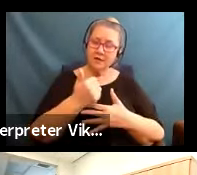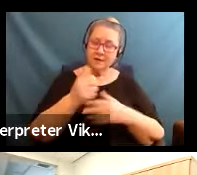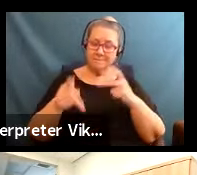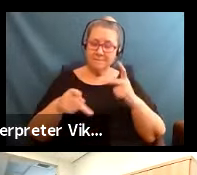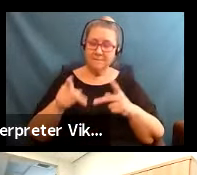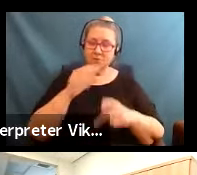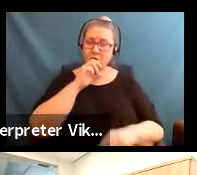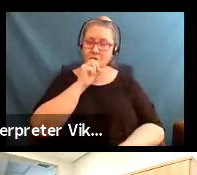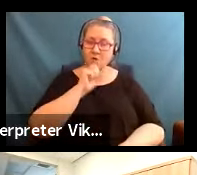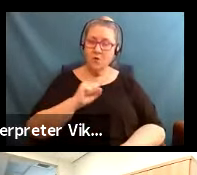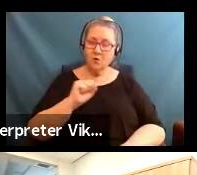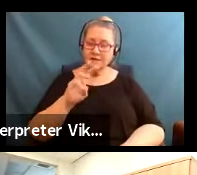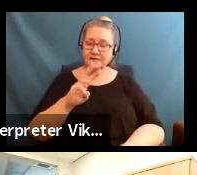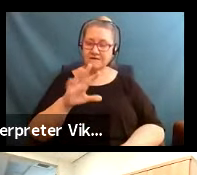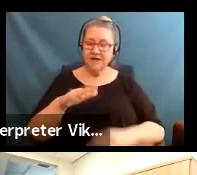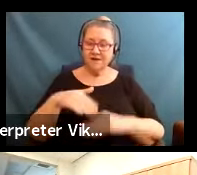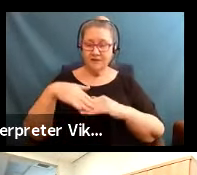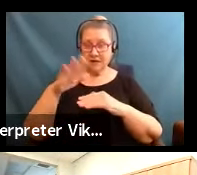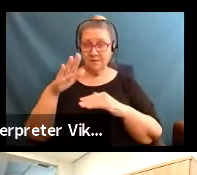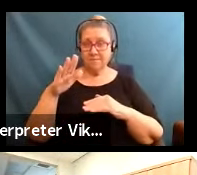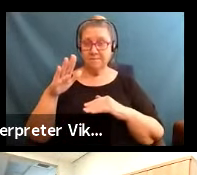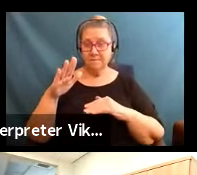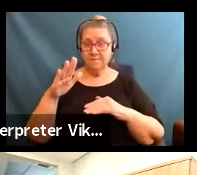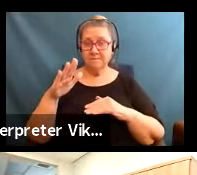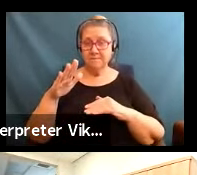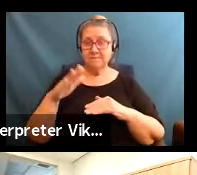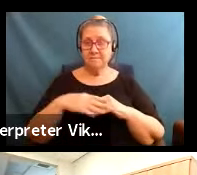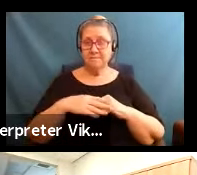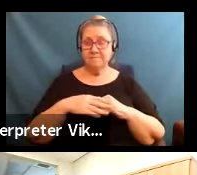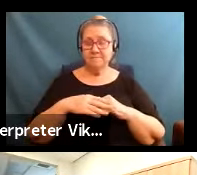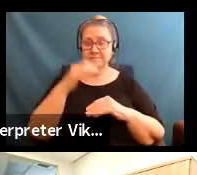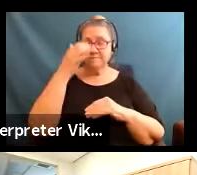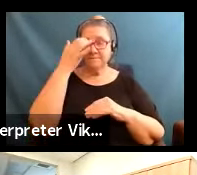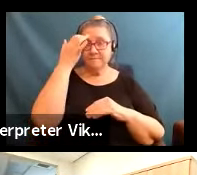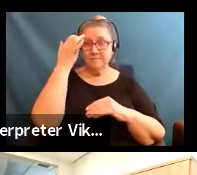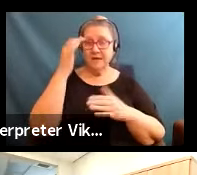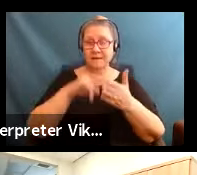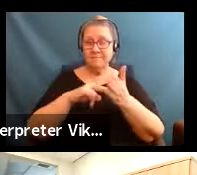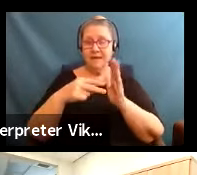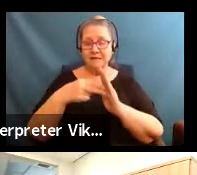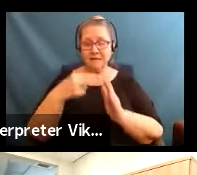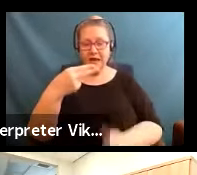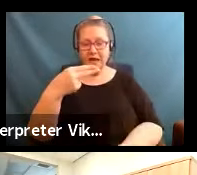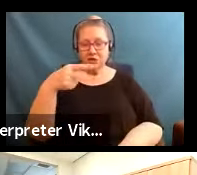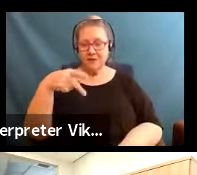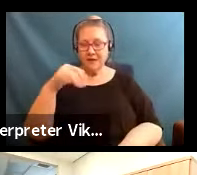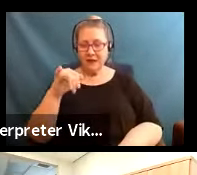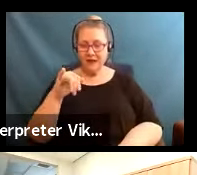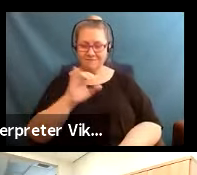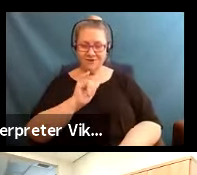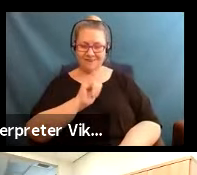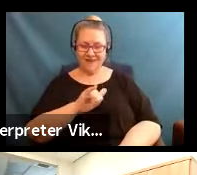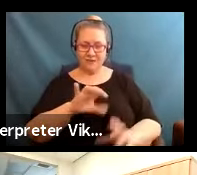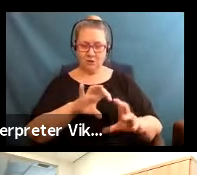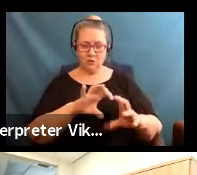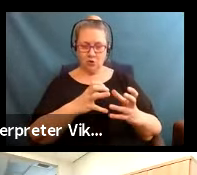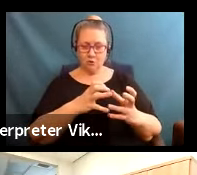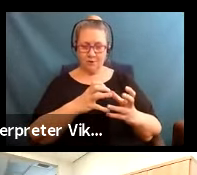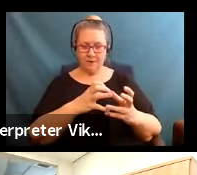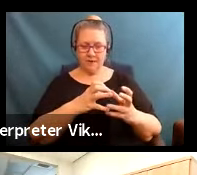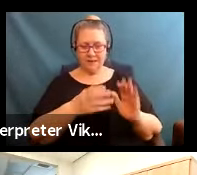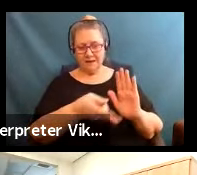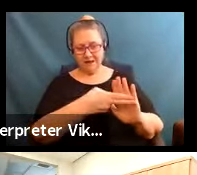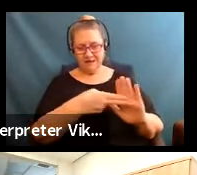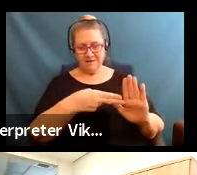65 and older, right? Then it wouldn't be that we would apply HPI to then identify someone who